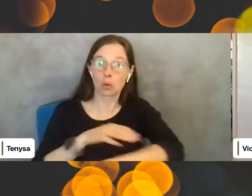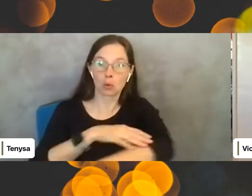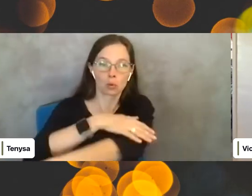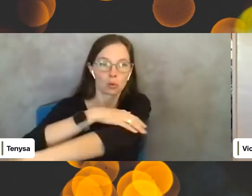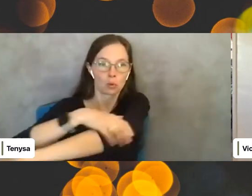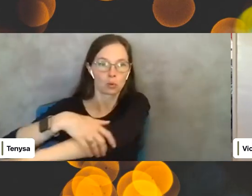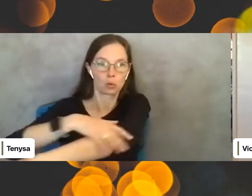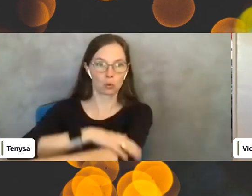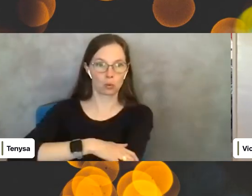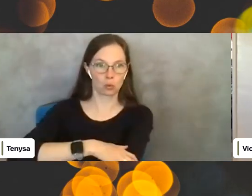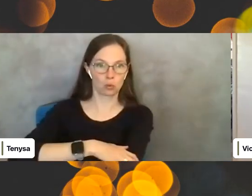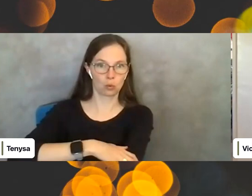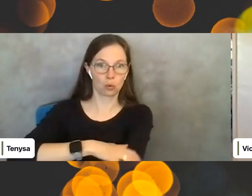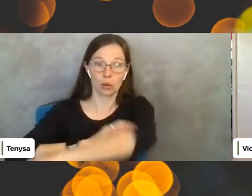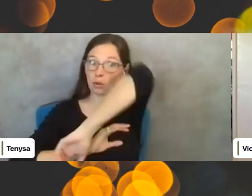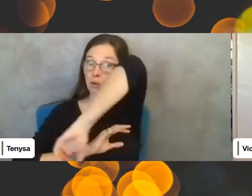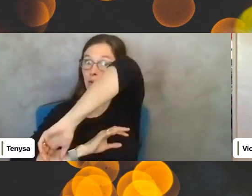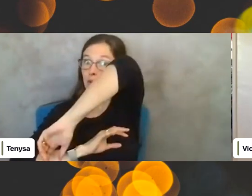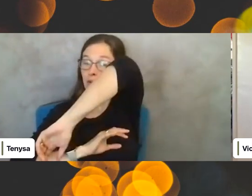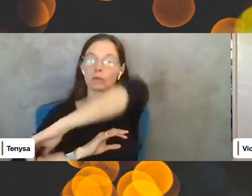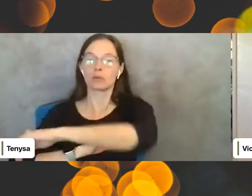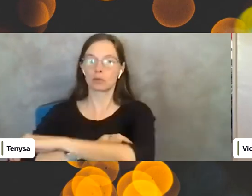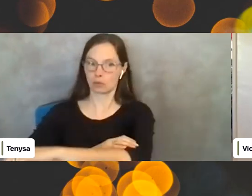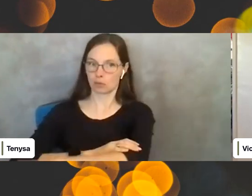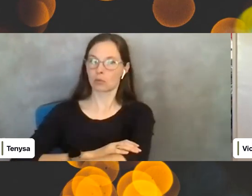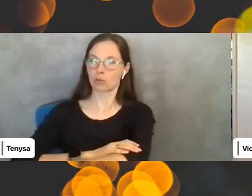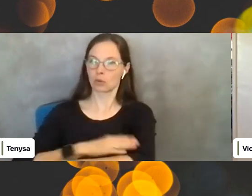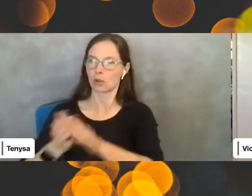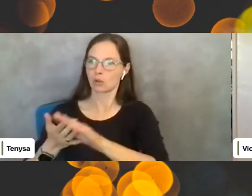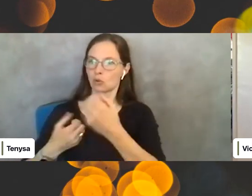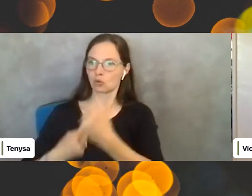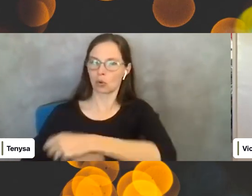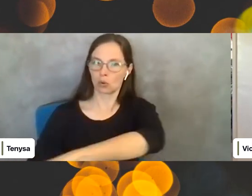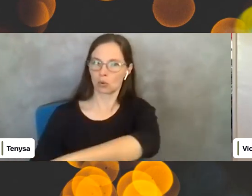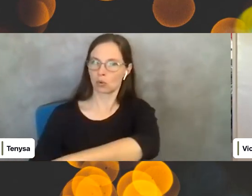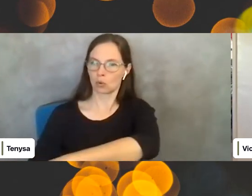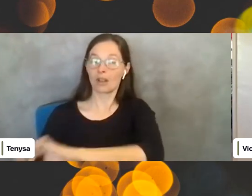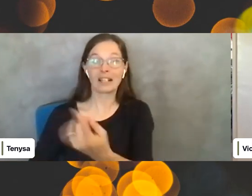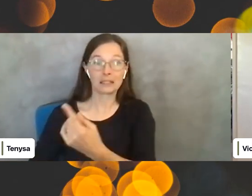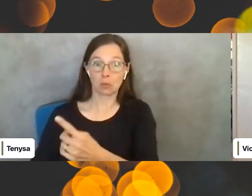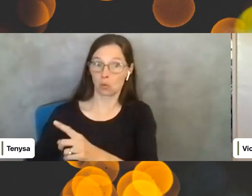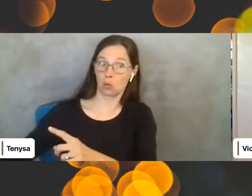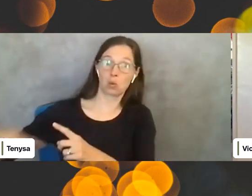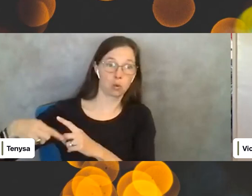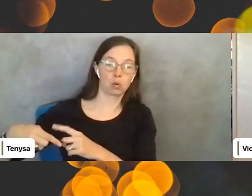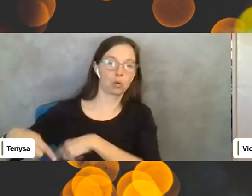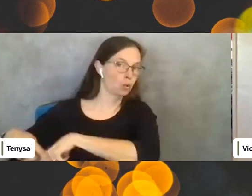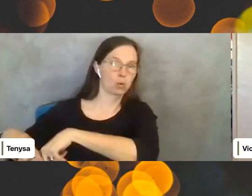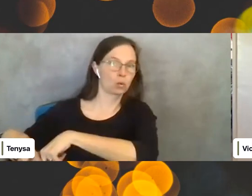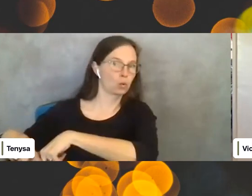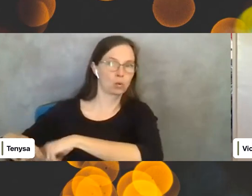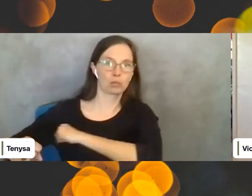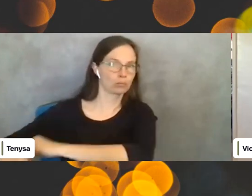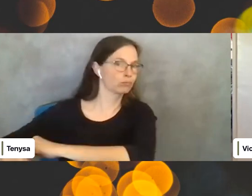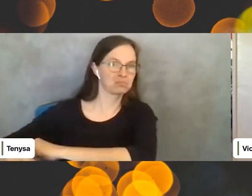nice and low. You don't wanna go too high. You wanna be nice and strong in this position. If someone's coming at you, you have this, it's not gonna go anywhere. It's not